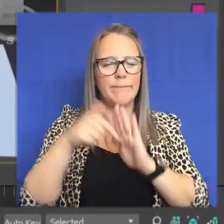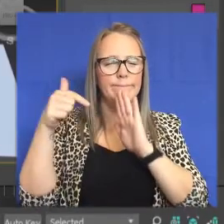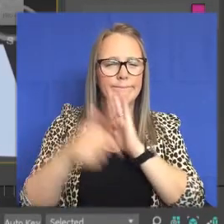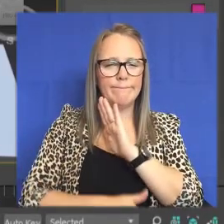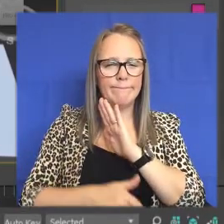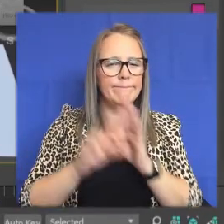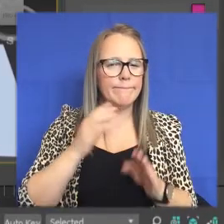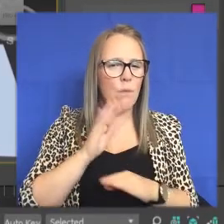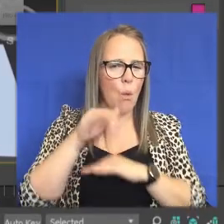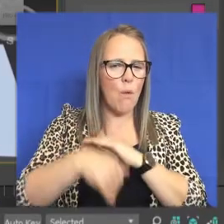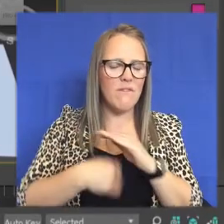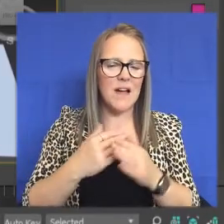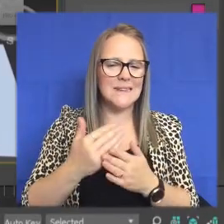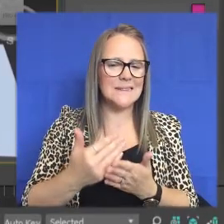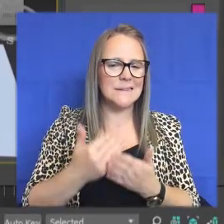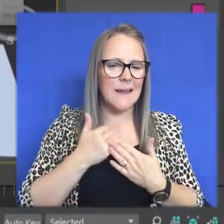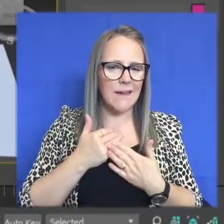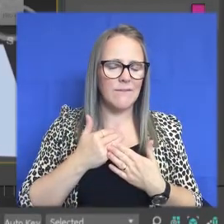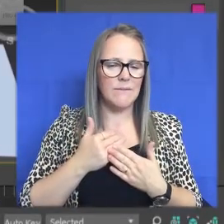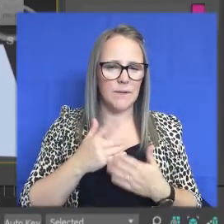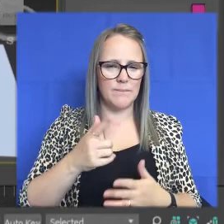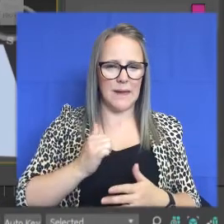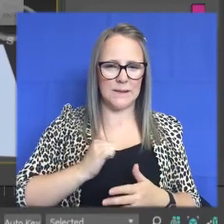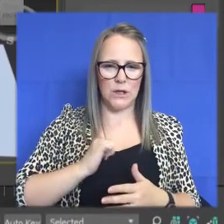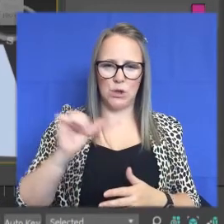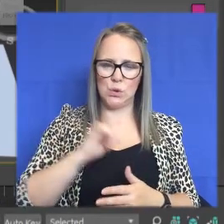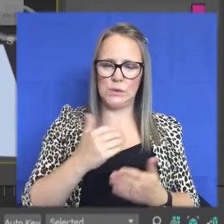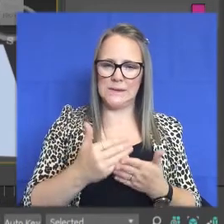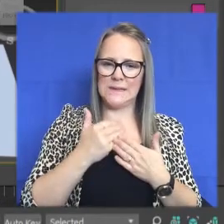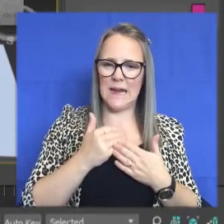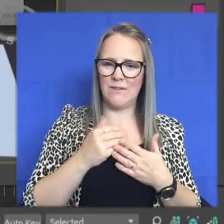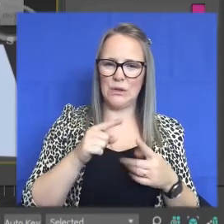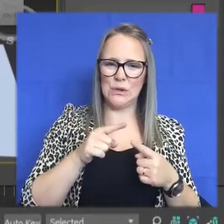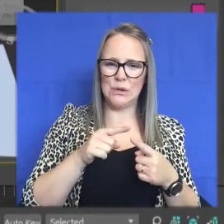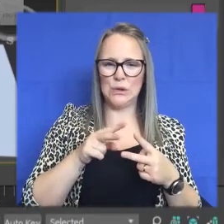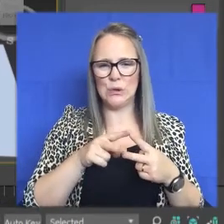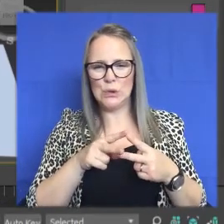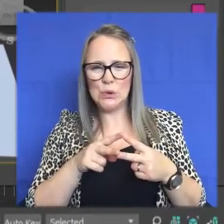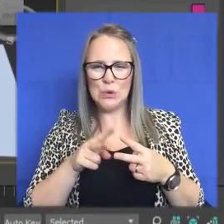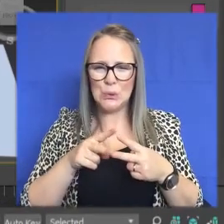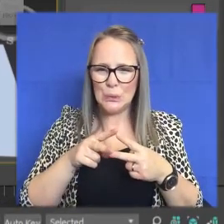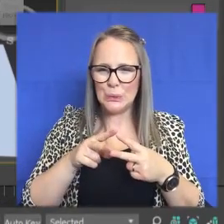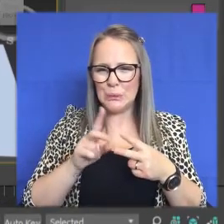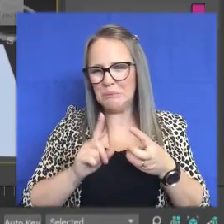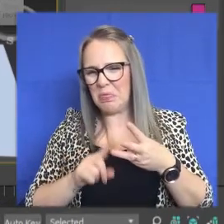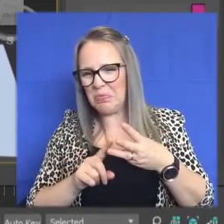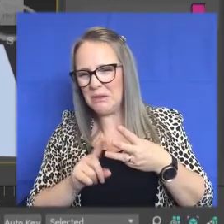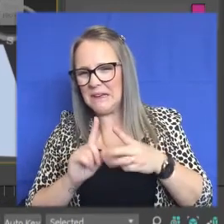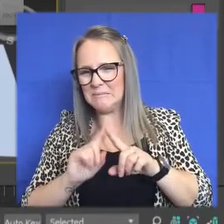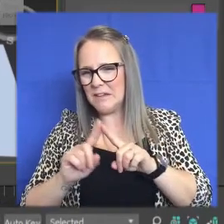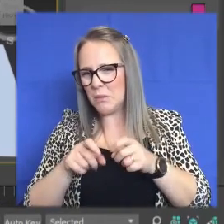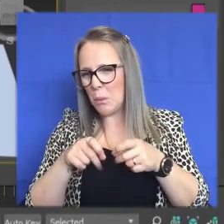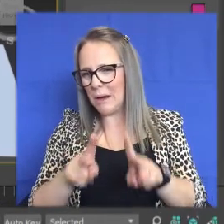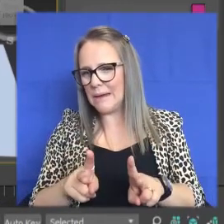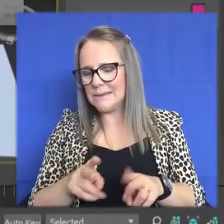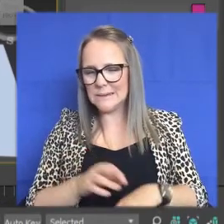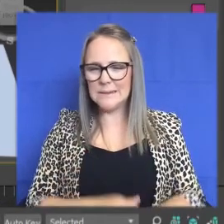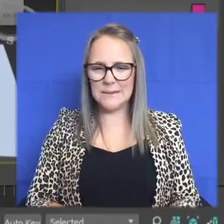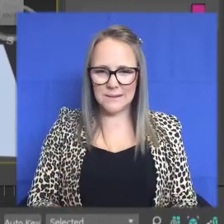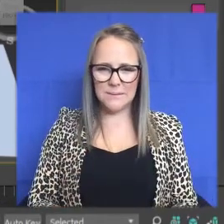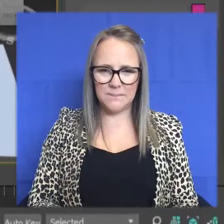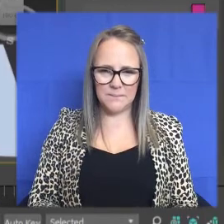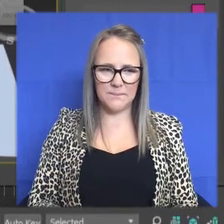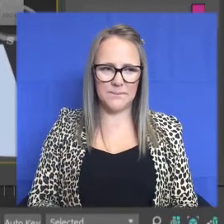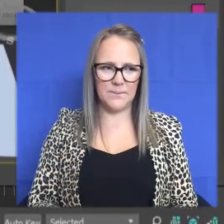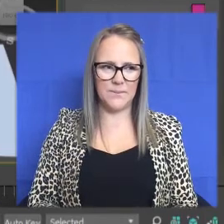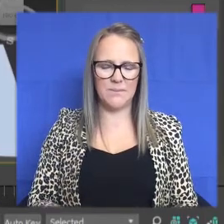will talk to you about saving your file in 2 or 3 different formats, or I'll be talking to you about saving your